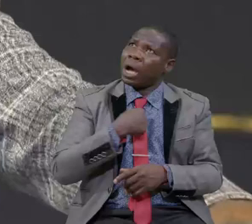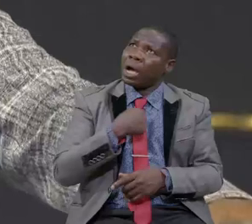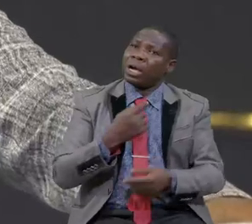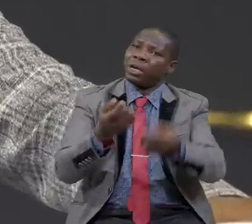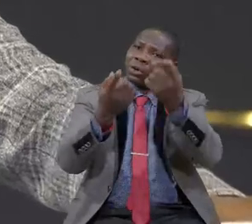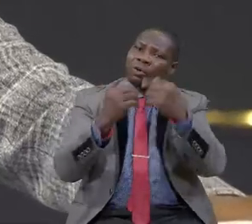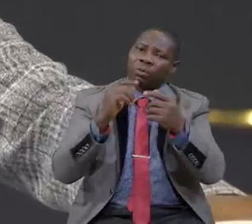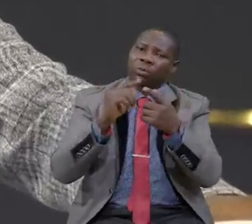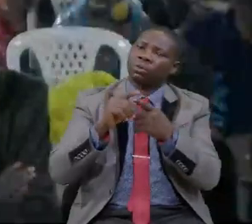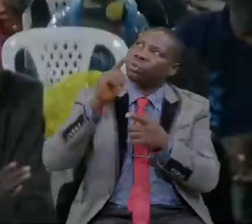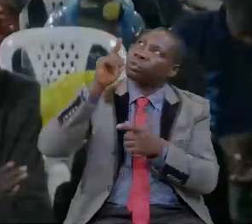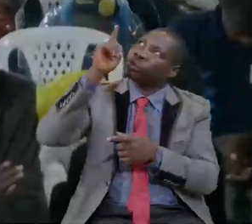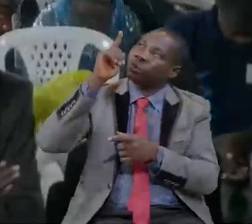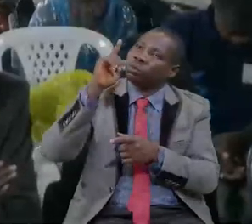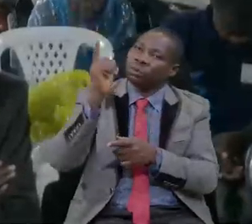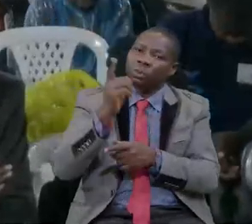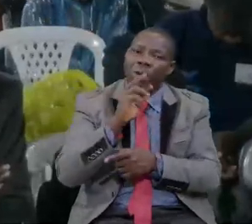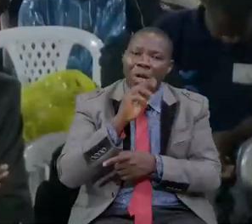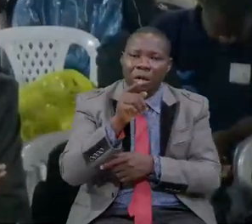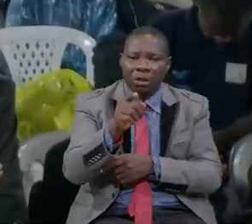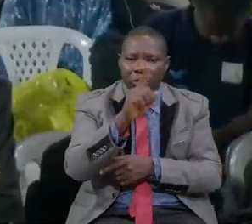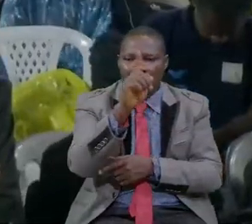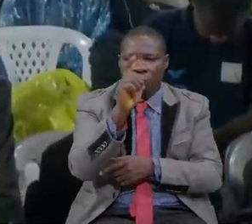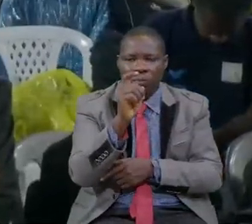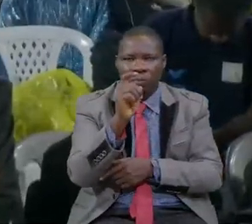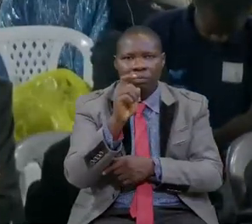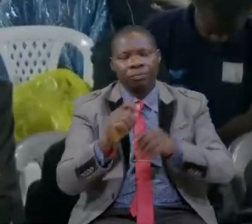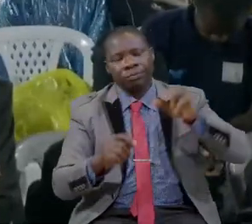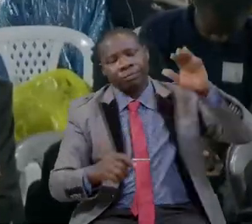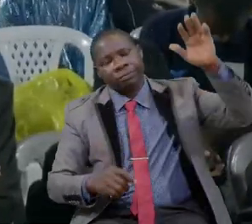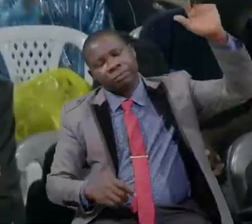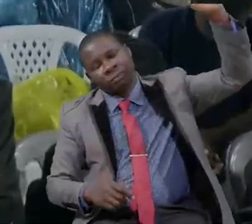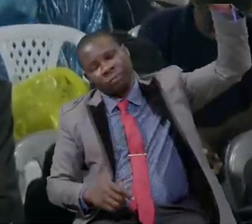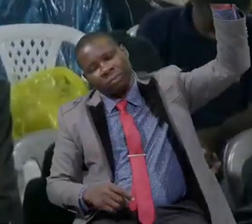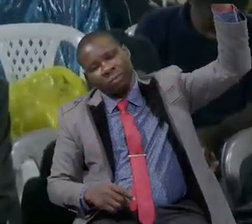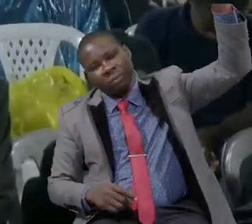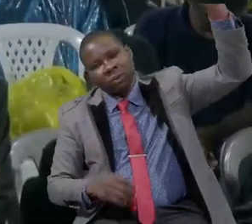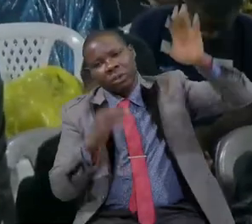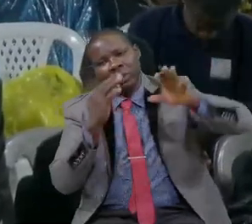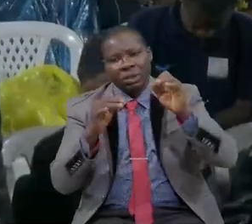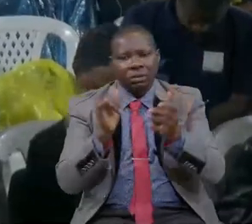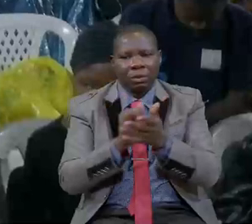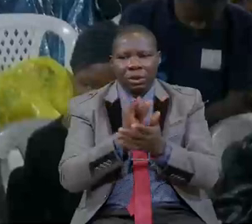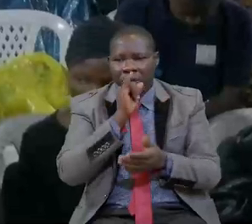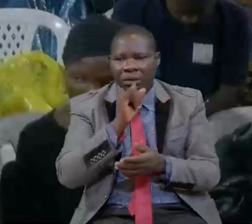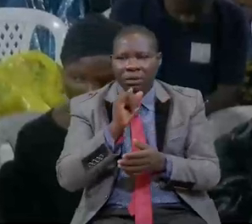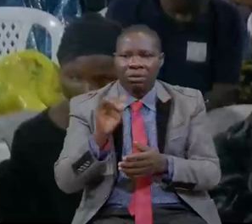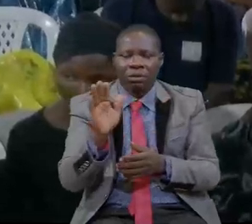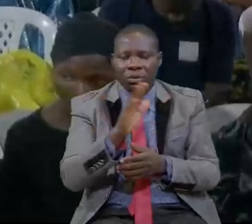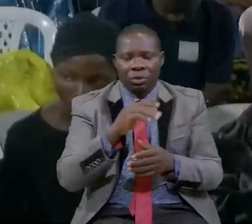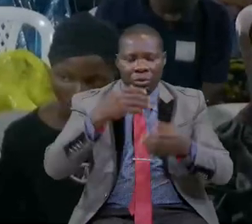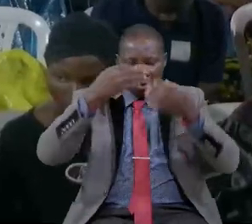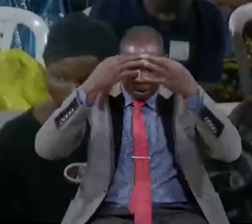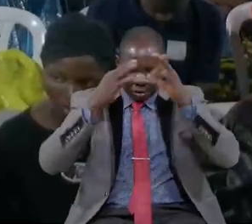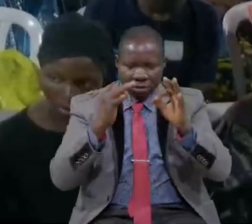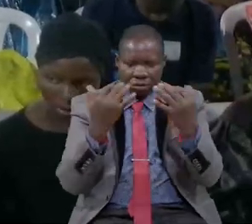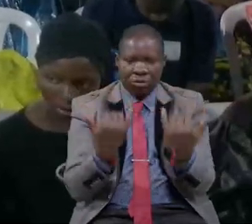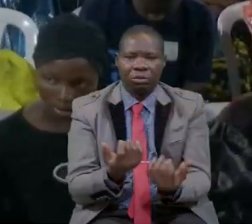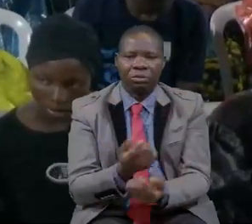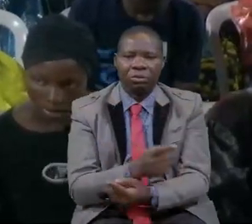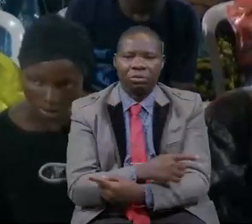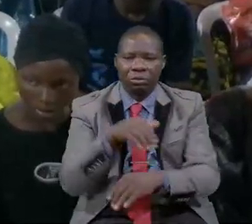Where are you? You raise up your hand if that is your decision tonight. And you